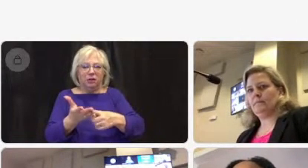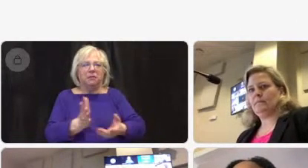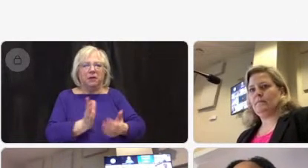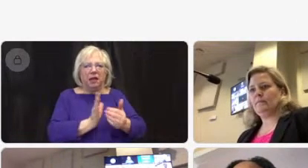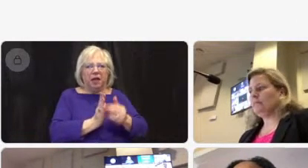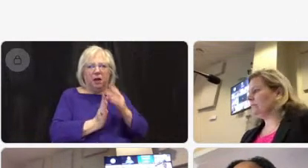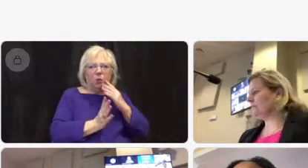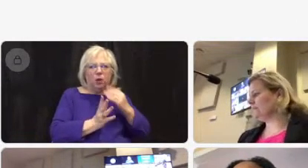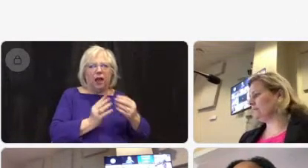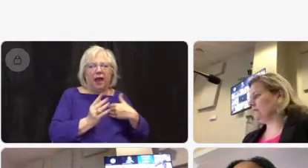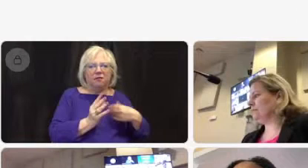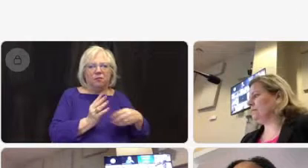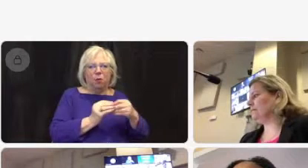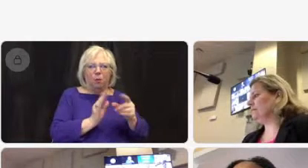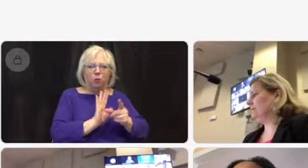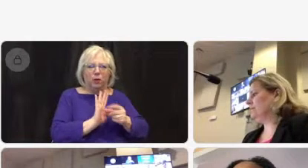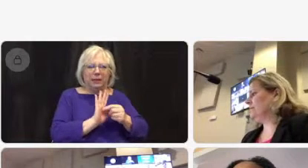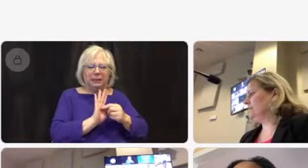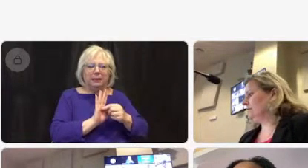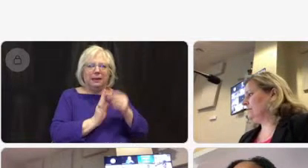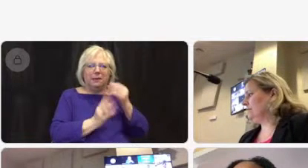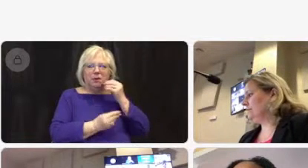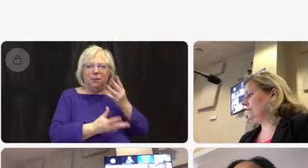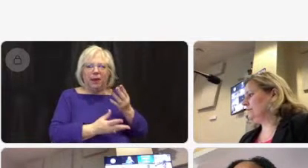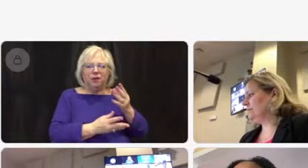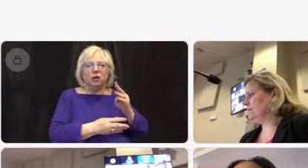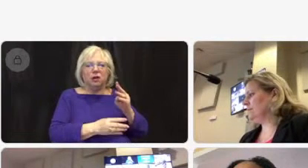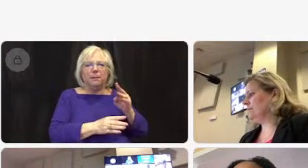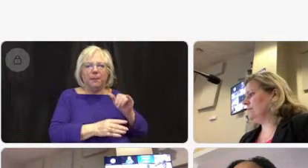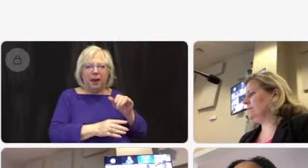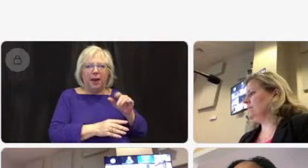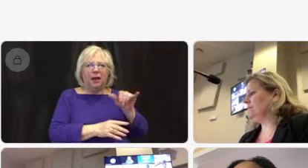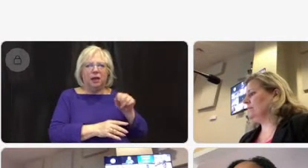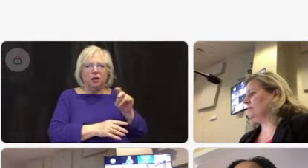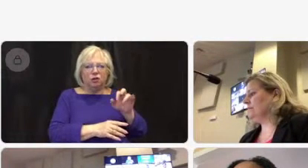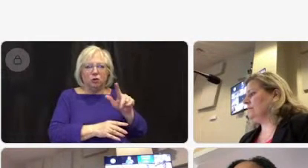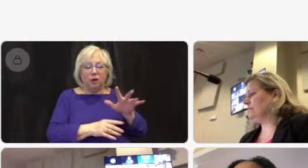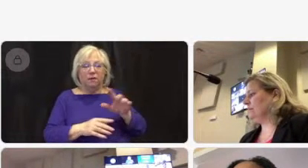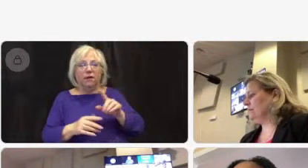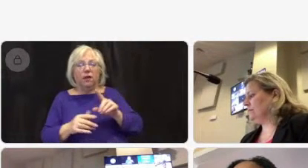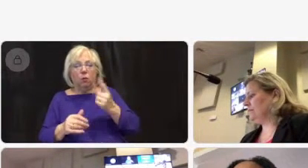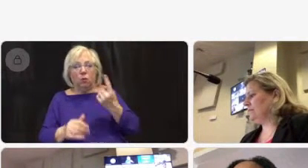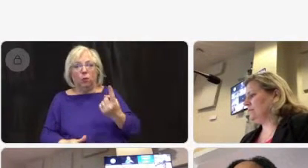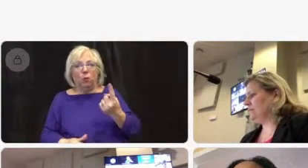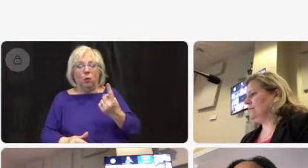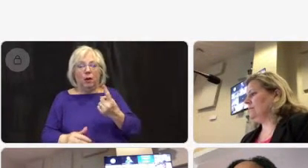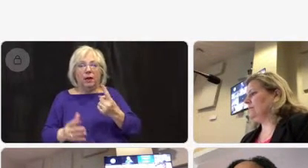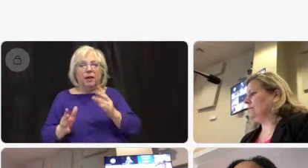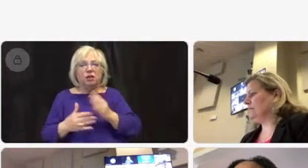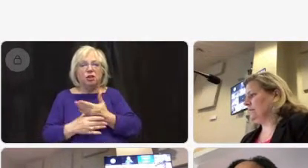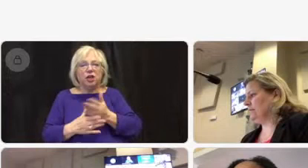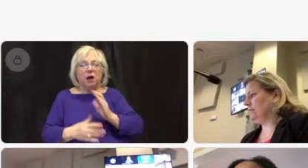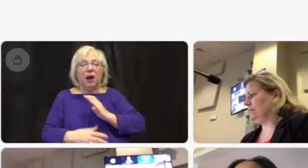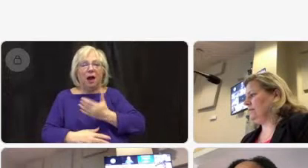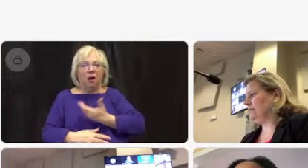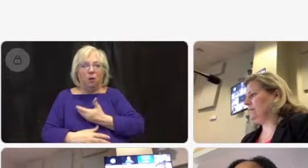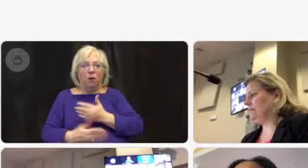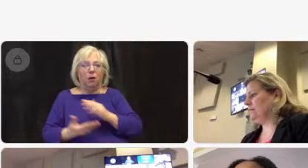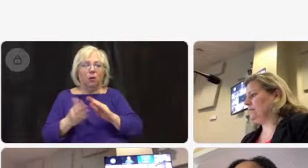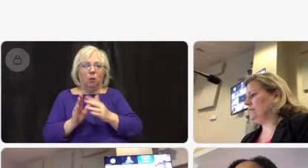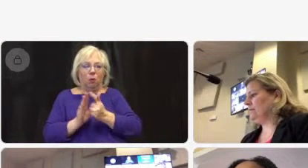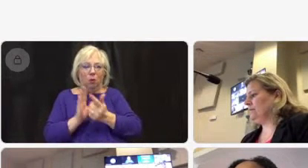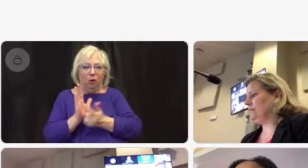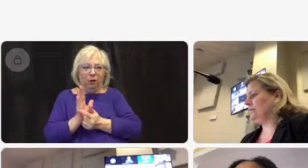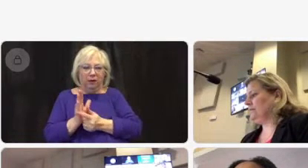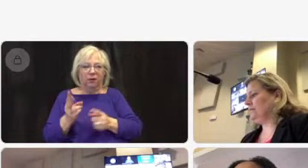more printed detail by June 25th, is one, to kind of share our ordinance,